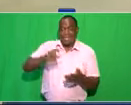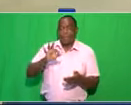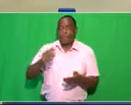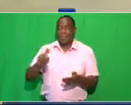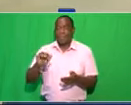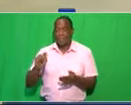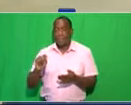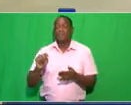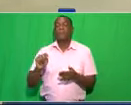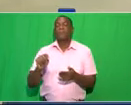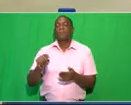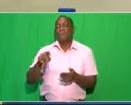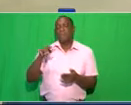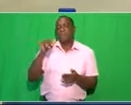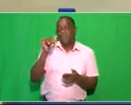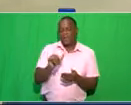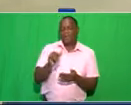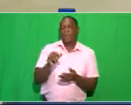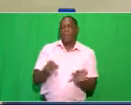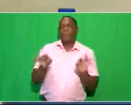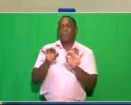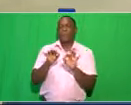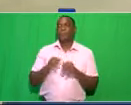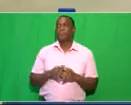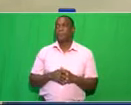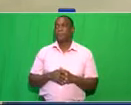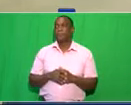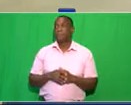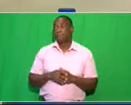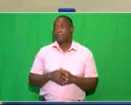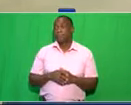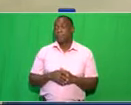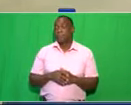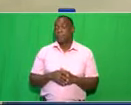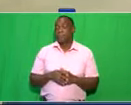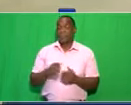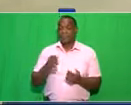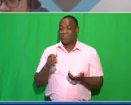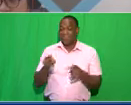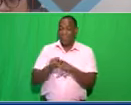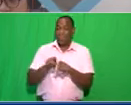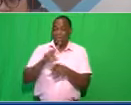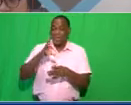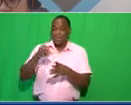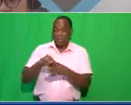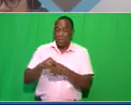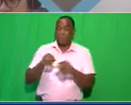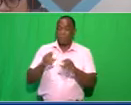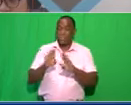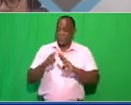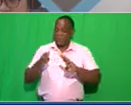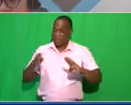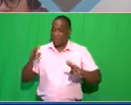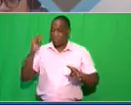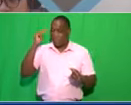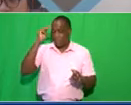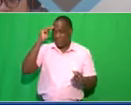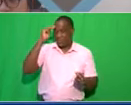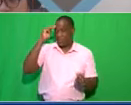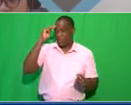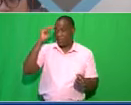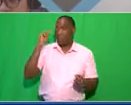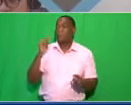of government, Ministry of Social Development, you would say? Yes, to the extent that there are students who